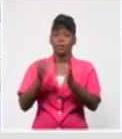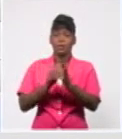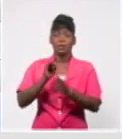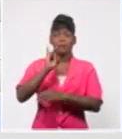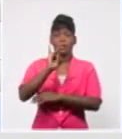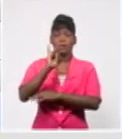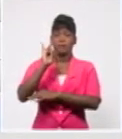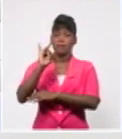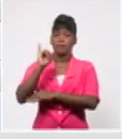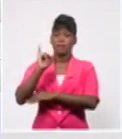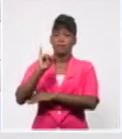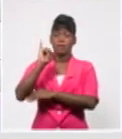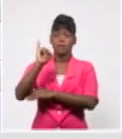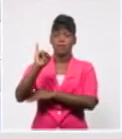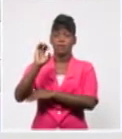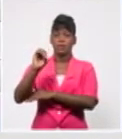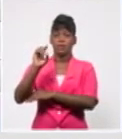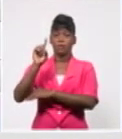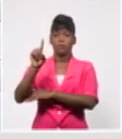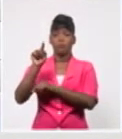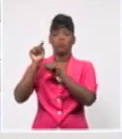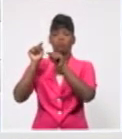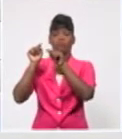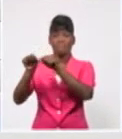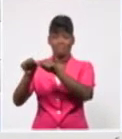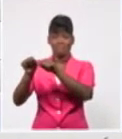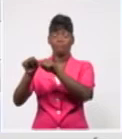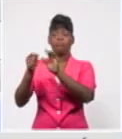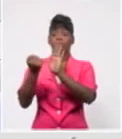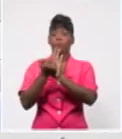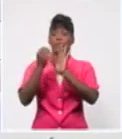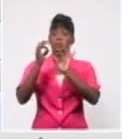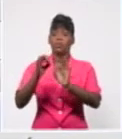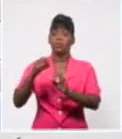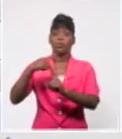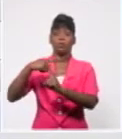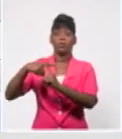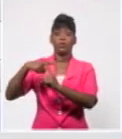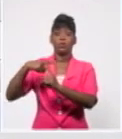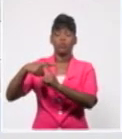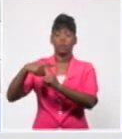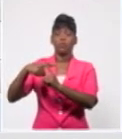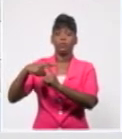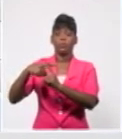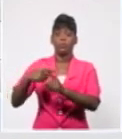267,466 people were diagnosed with the disease only yesterday, for a total amount of